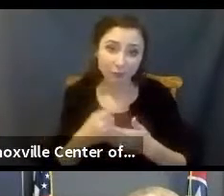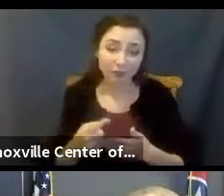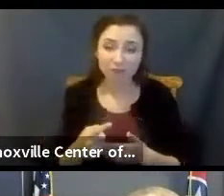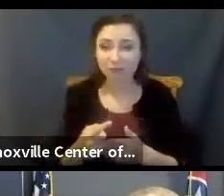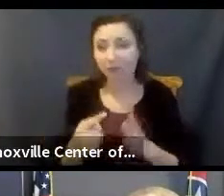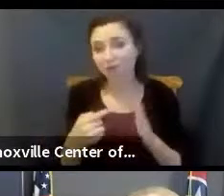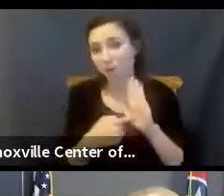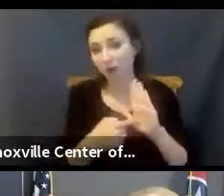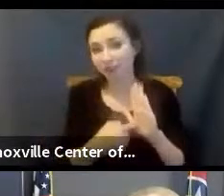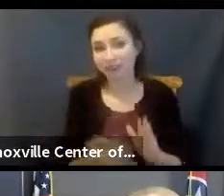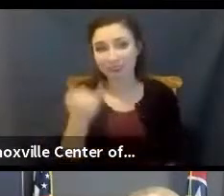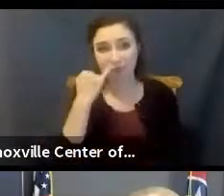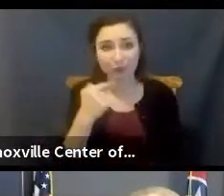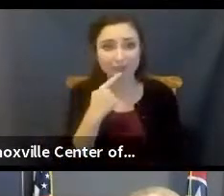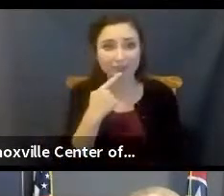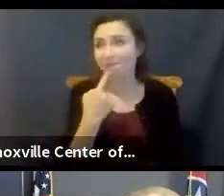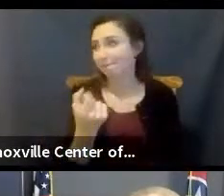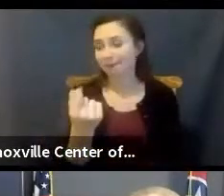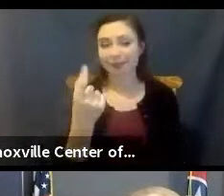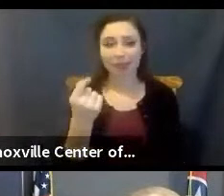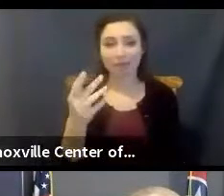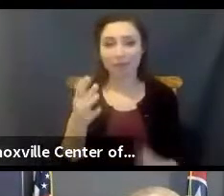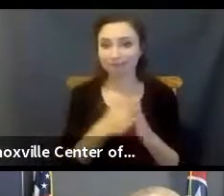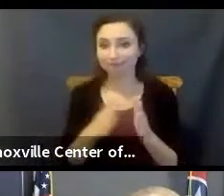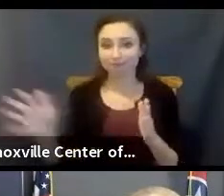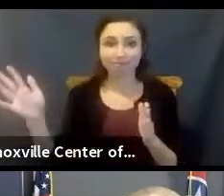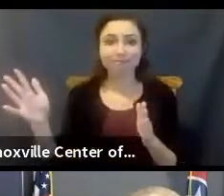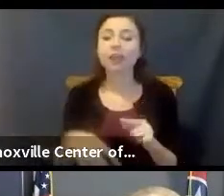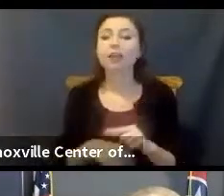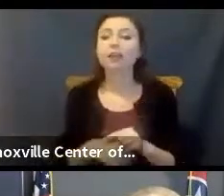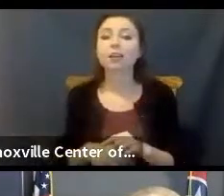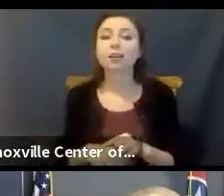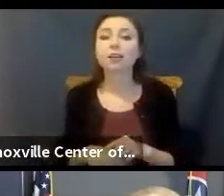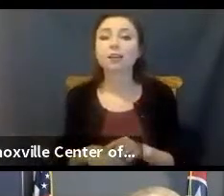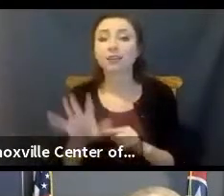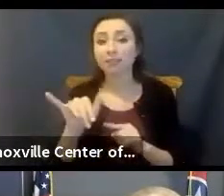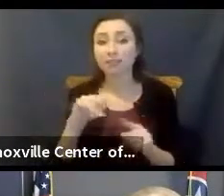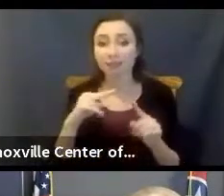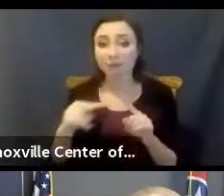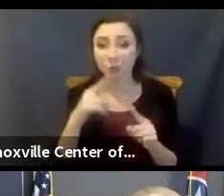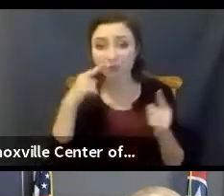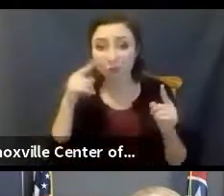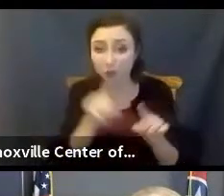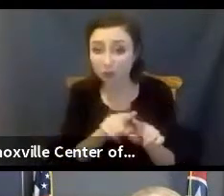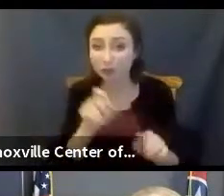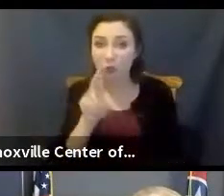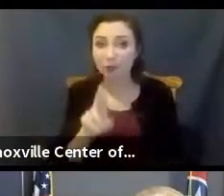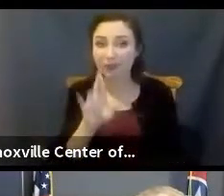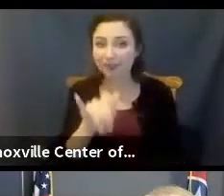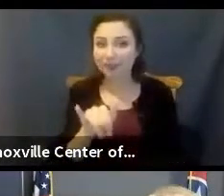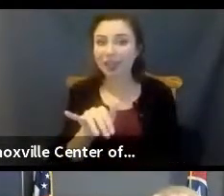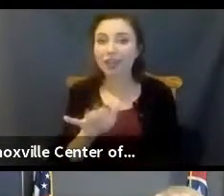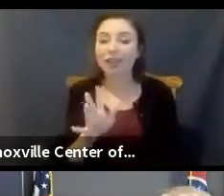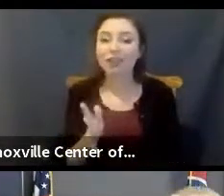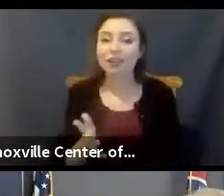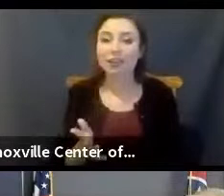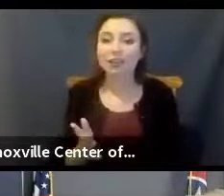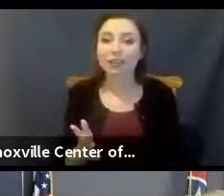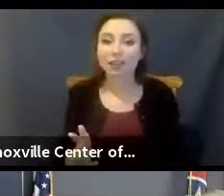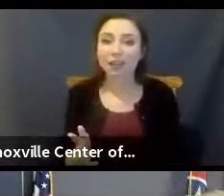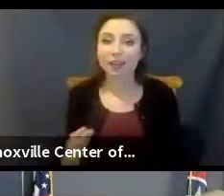say it's just 11 across the board. Is that viewed as a compromise, or is that as toxic